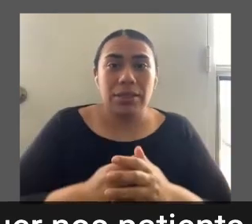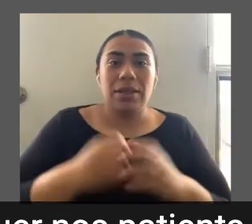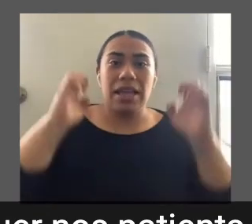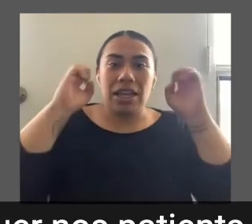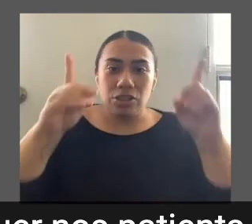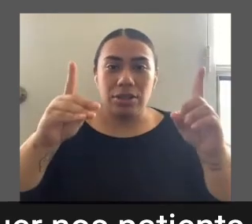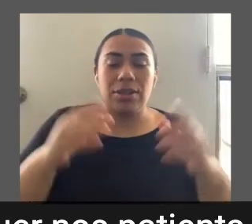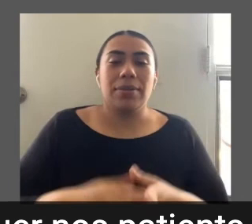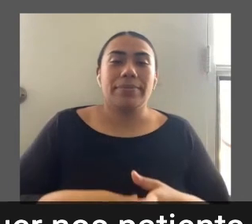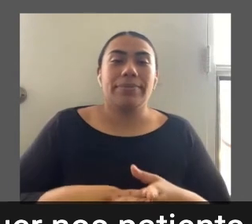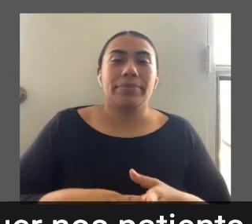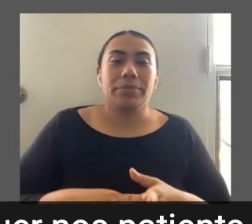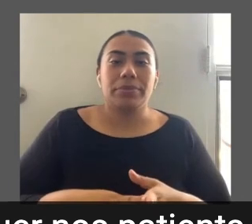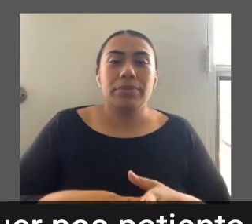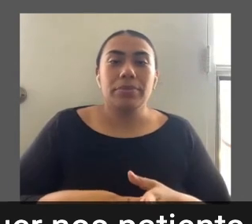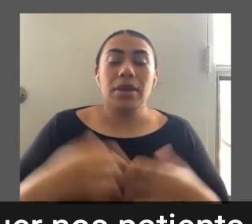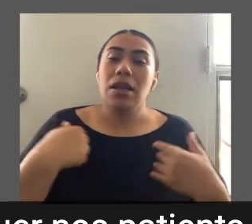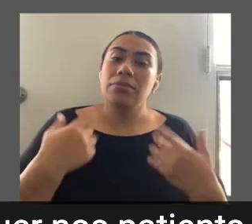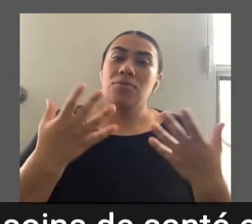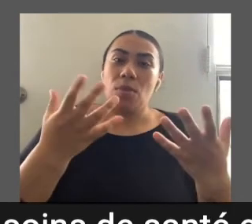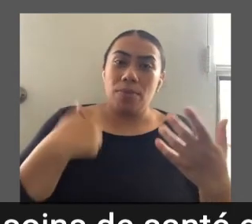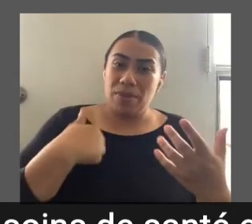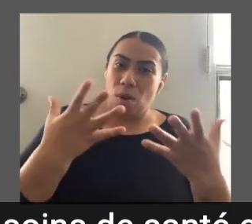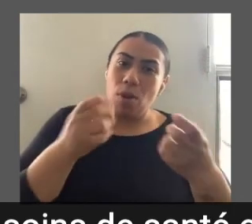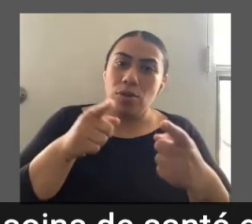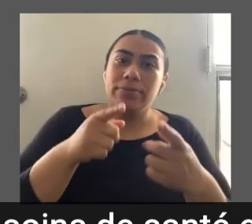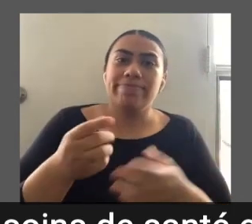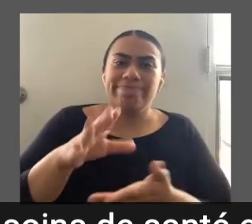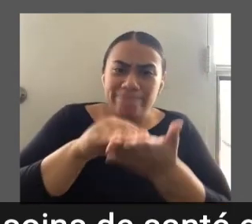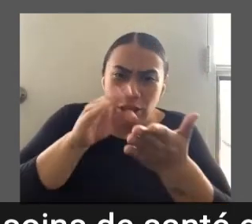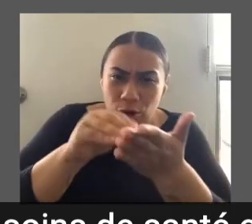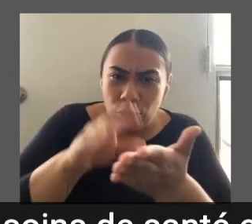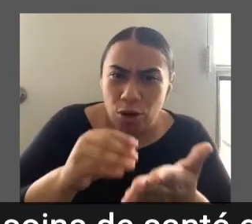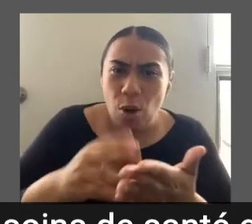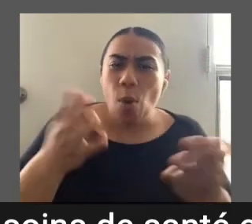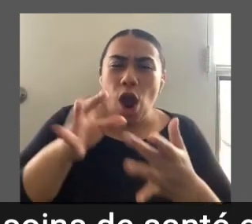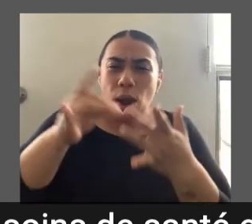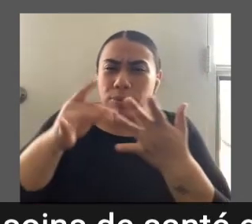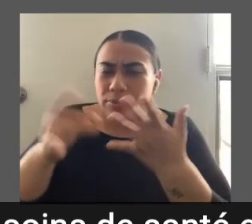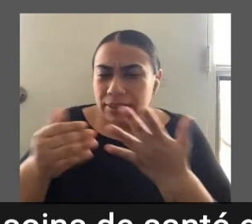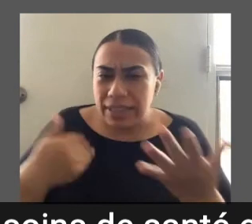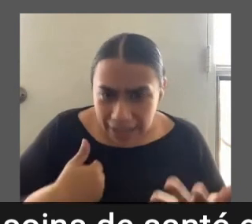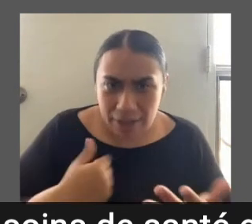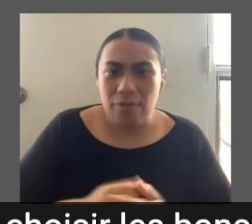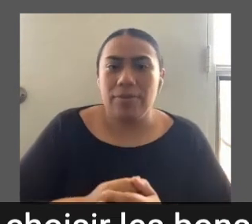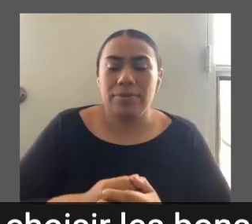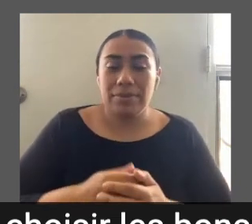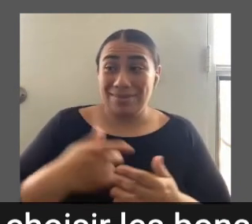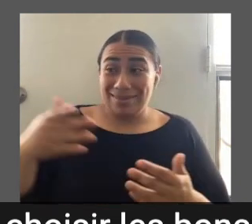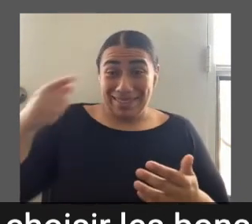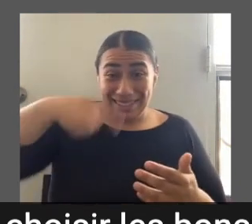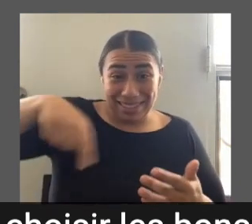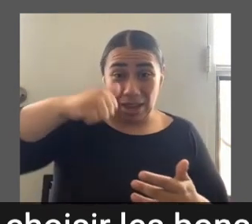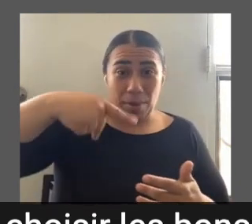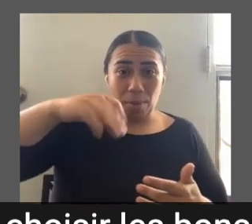to educate our patients so that they're able to make informed decisions when it comes to their healthcare and medicinal cannabis options. Our support